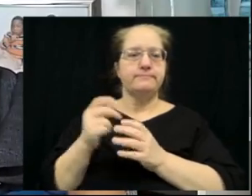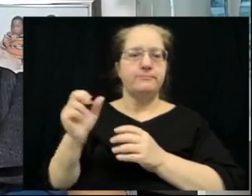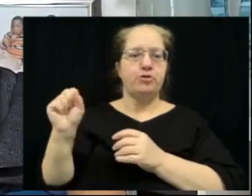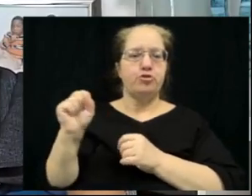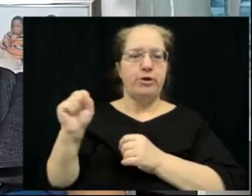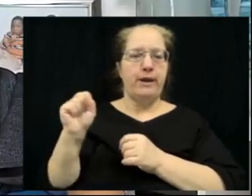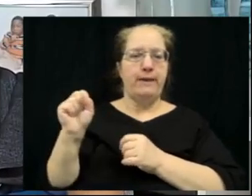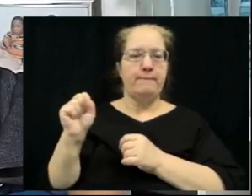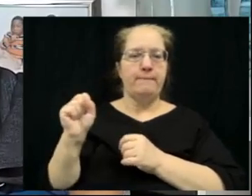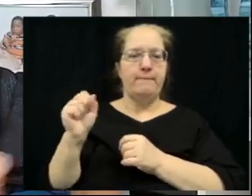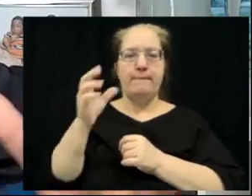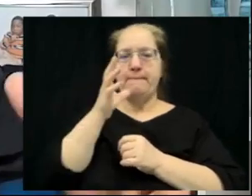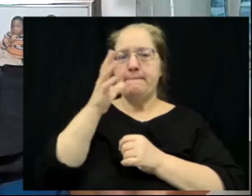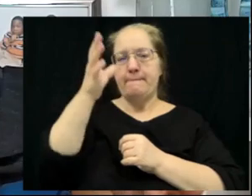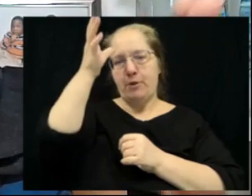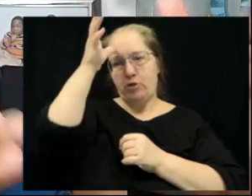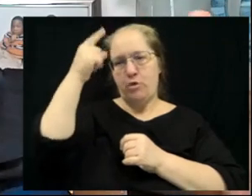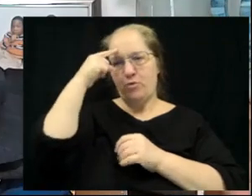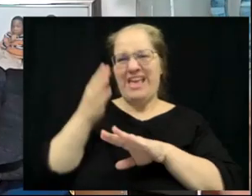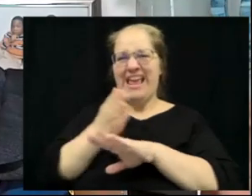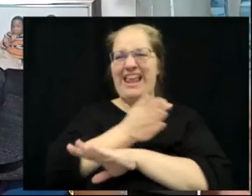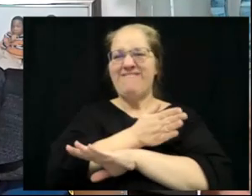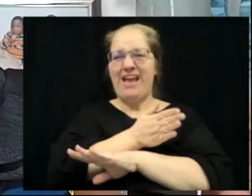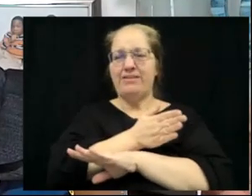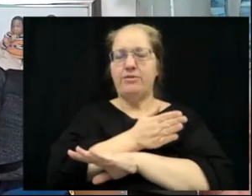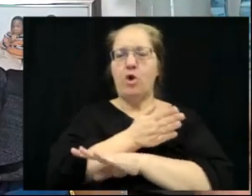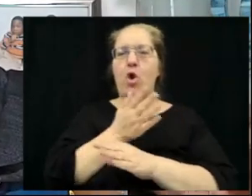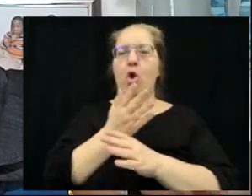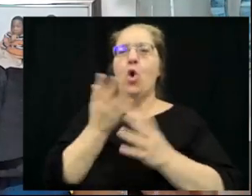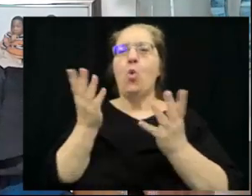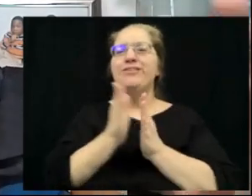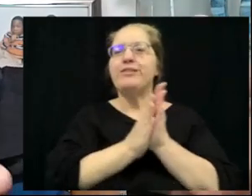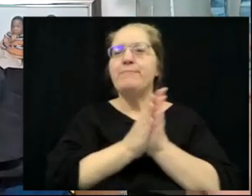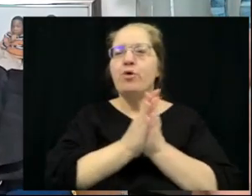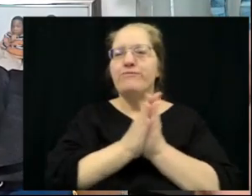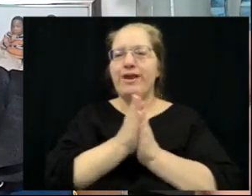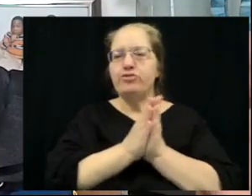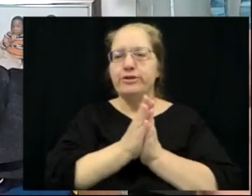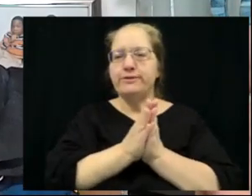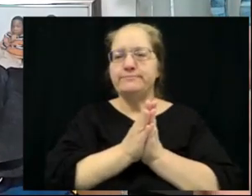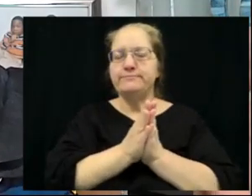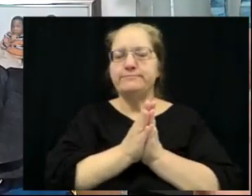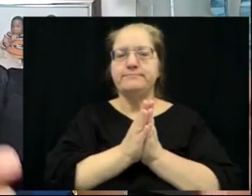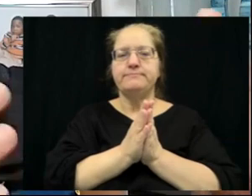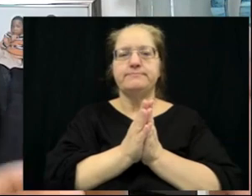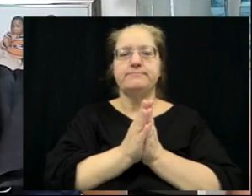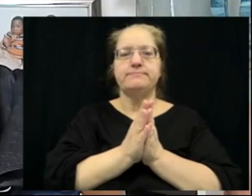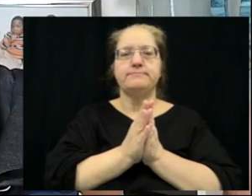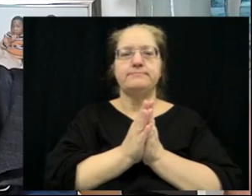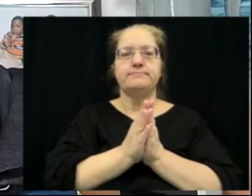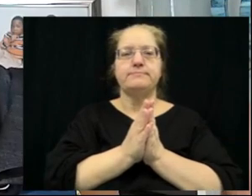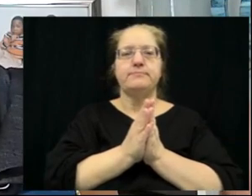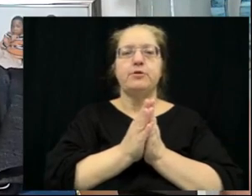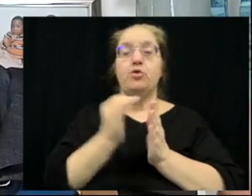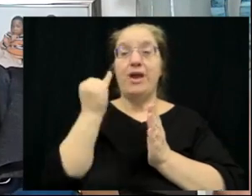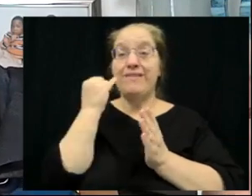you have to really think in advance, like what is their motivator? So if it's going to, let's say,